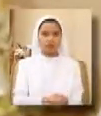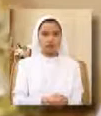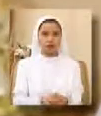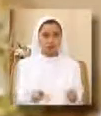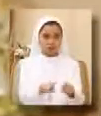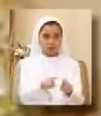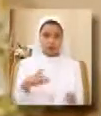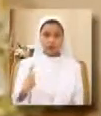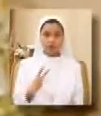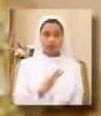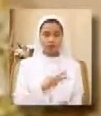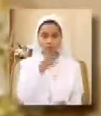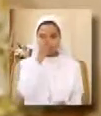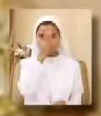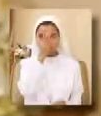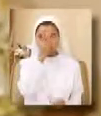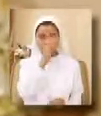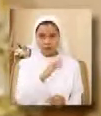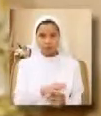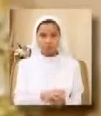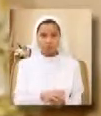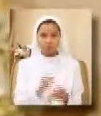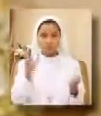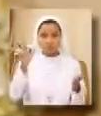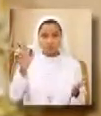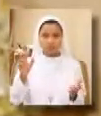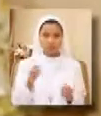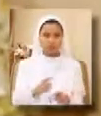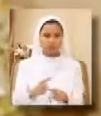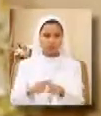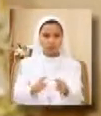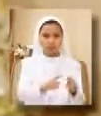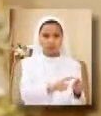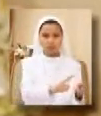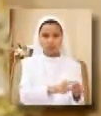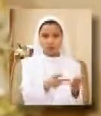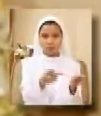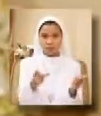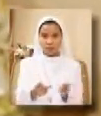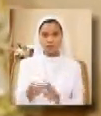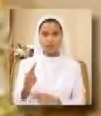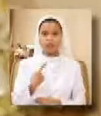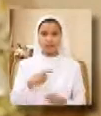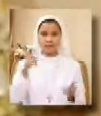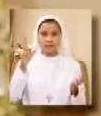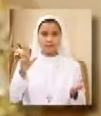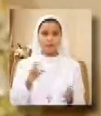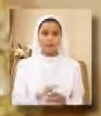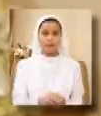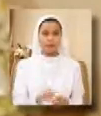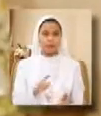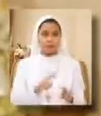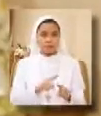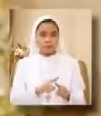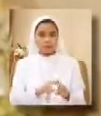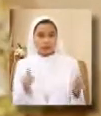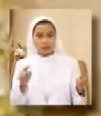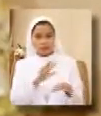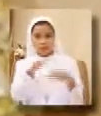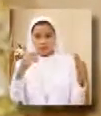iba-iba. O de Tondo, iba-iba yan. Pero ang talagang naging well-known all over the world, no, ay yung Santo